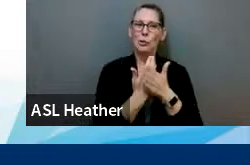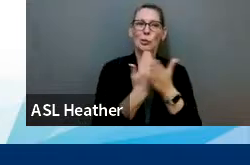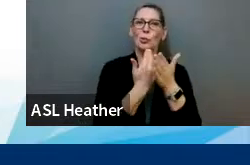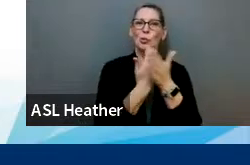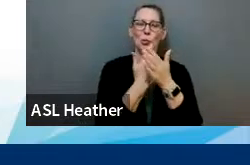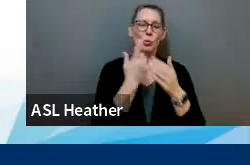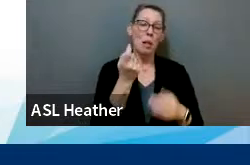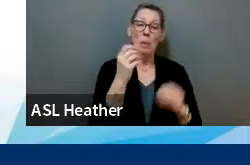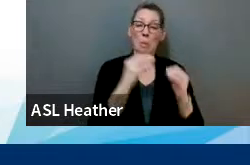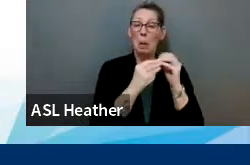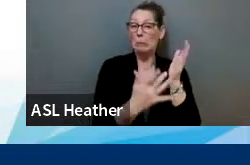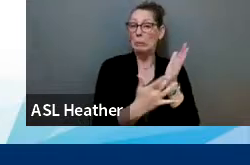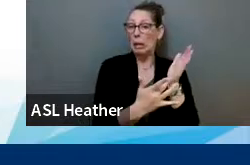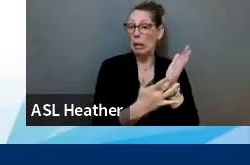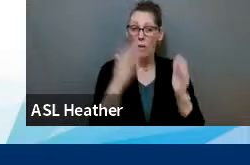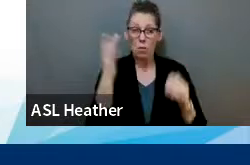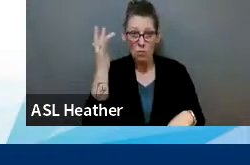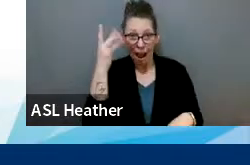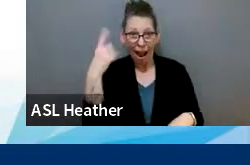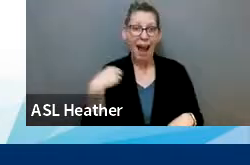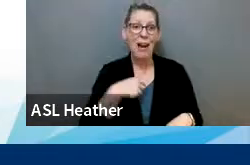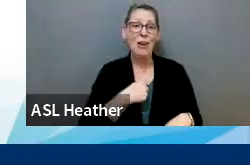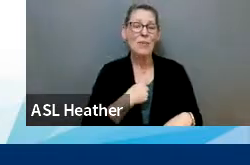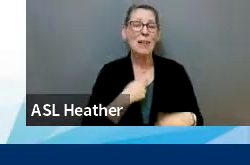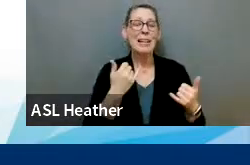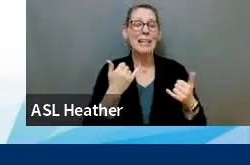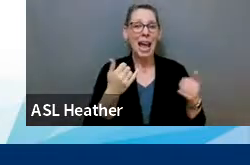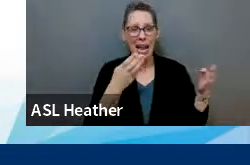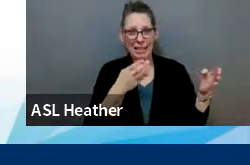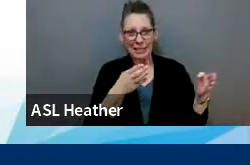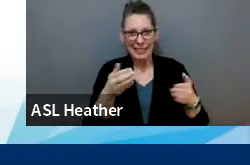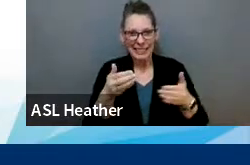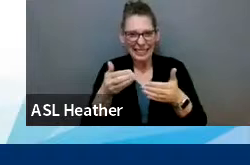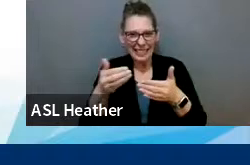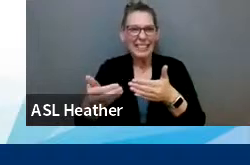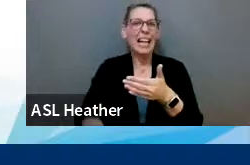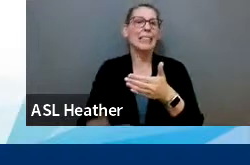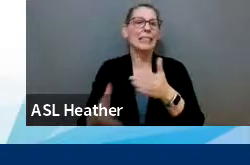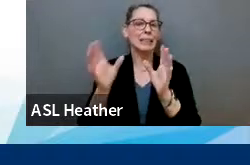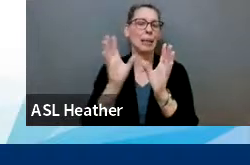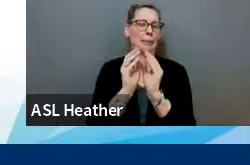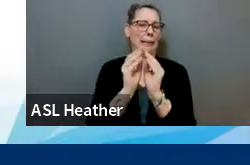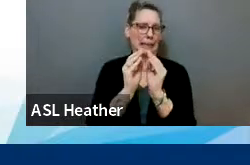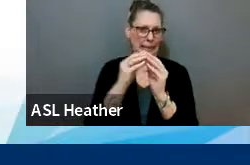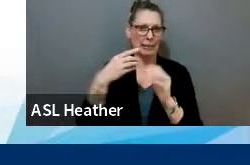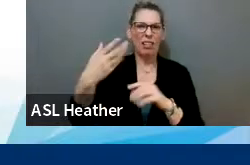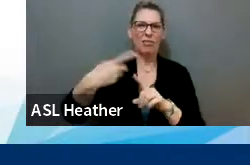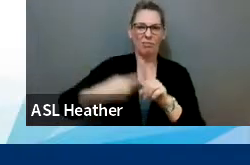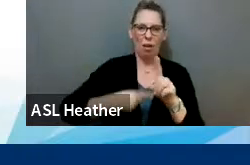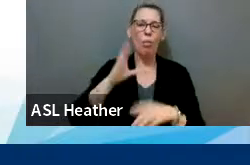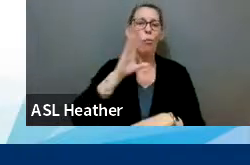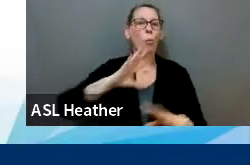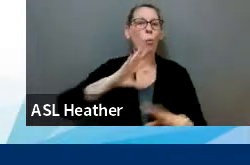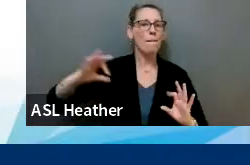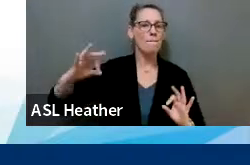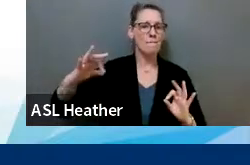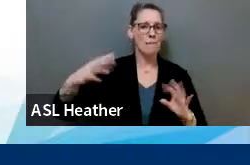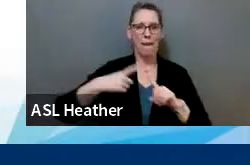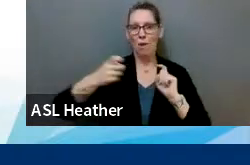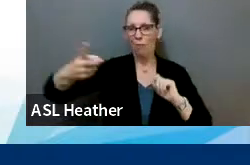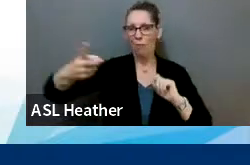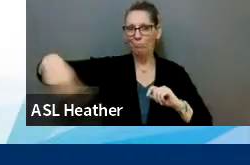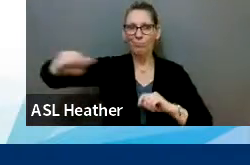we are leading into next month's meeting, which will include some feedback from you